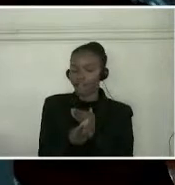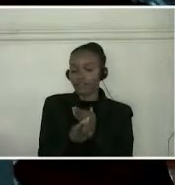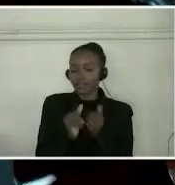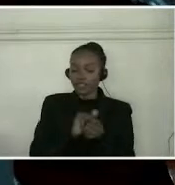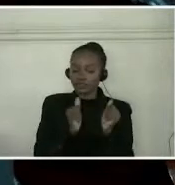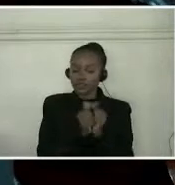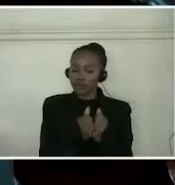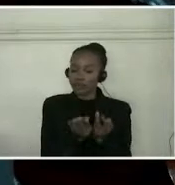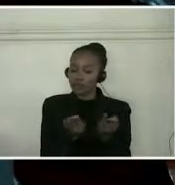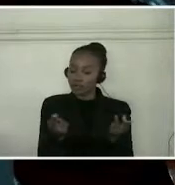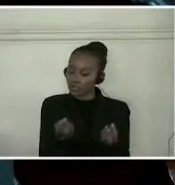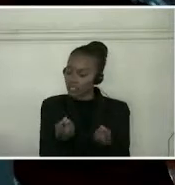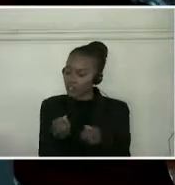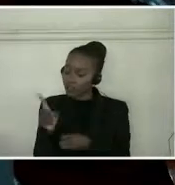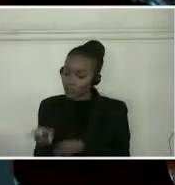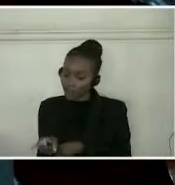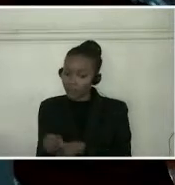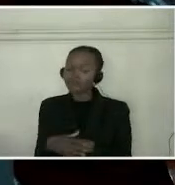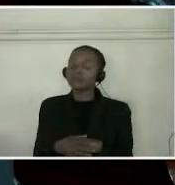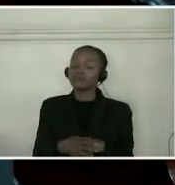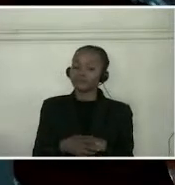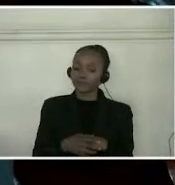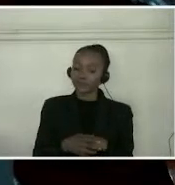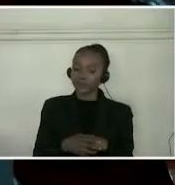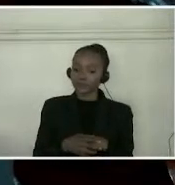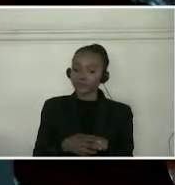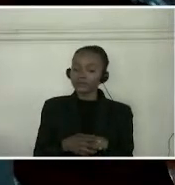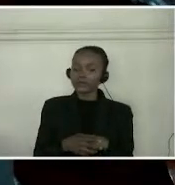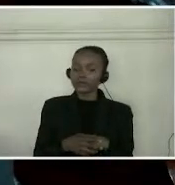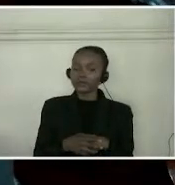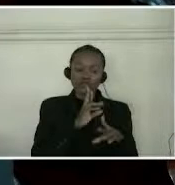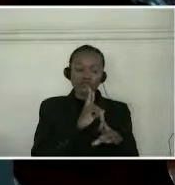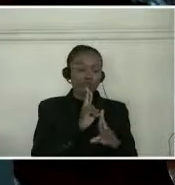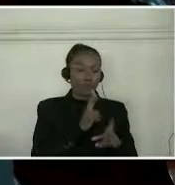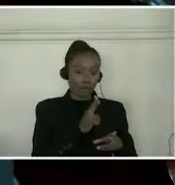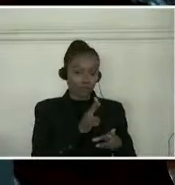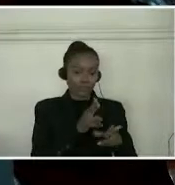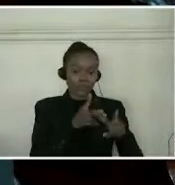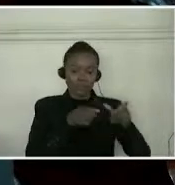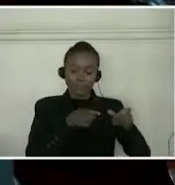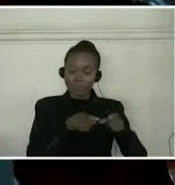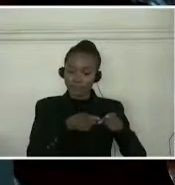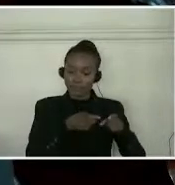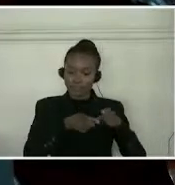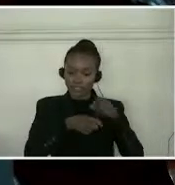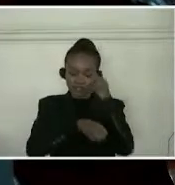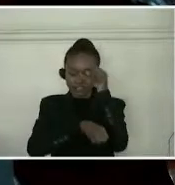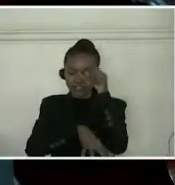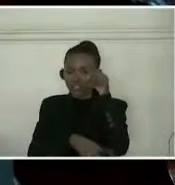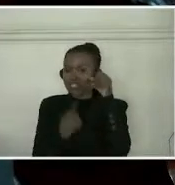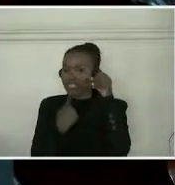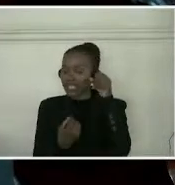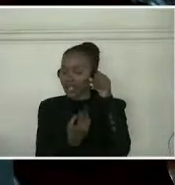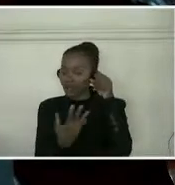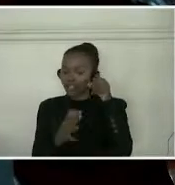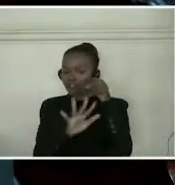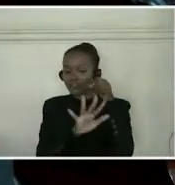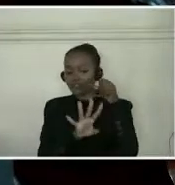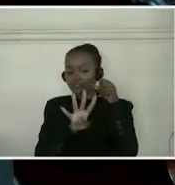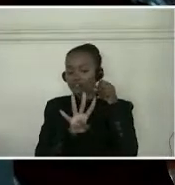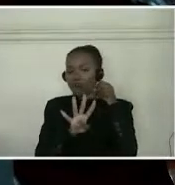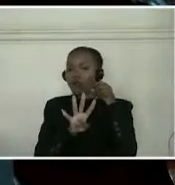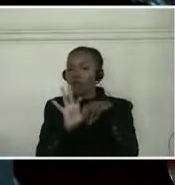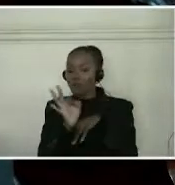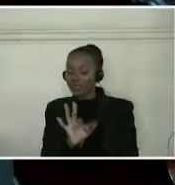education infrastructure management system report that was released in 2021 states that 54 percent of public schools in